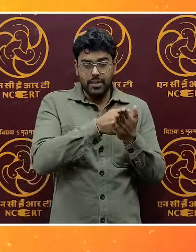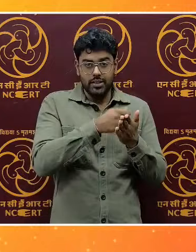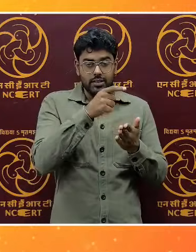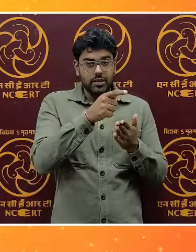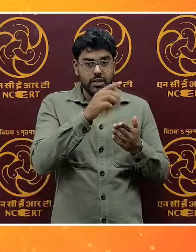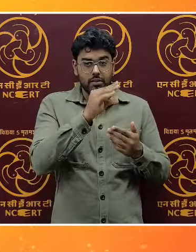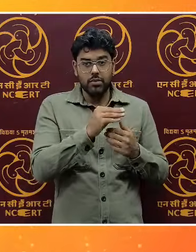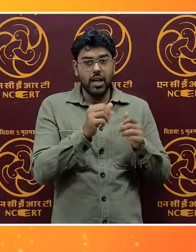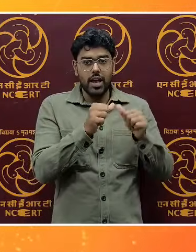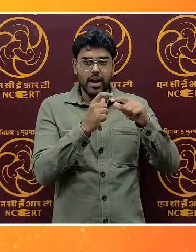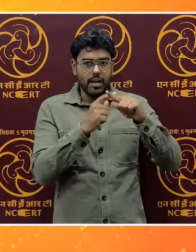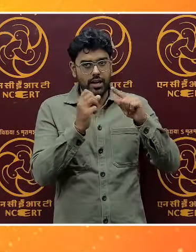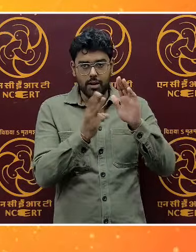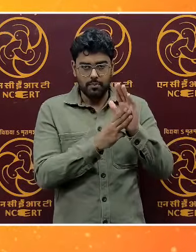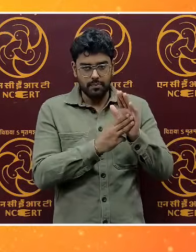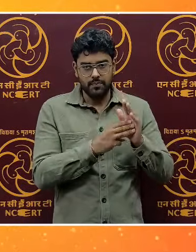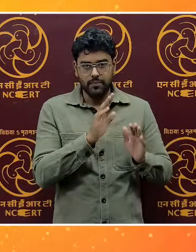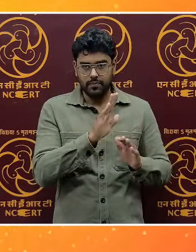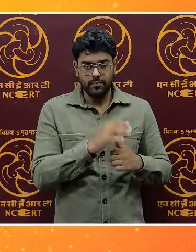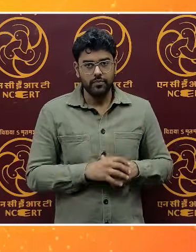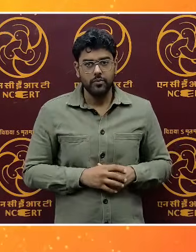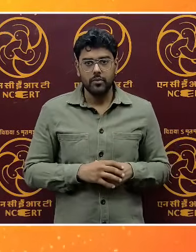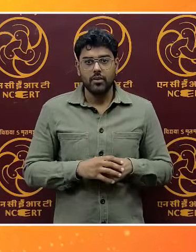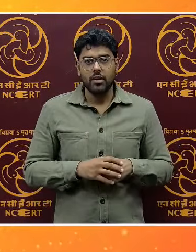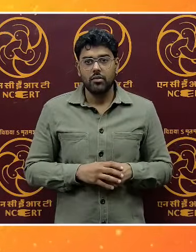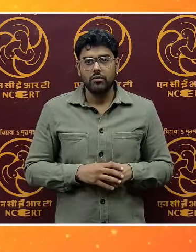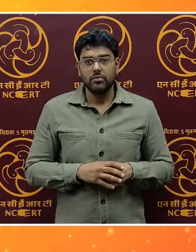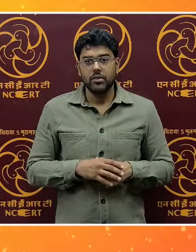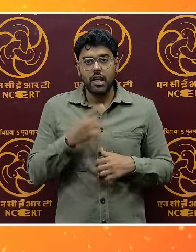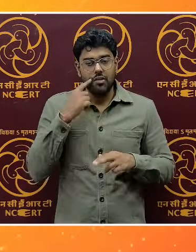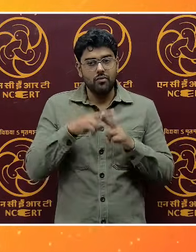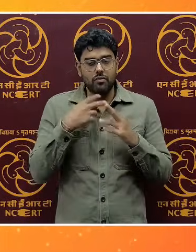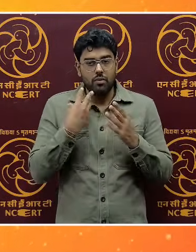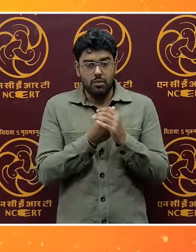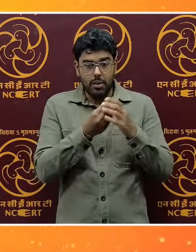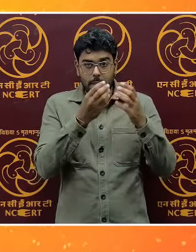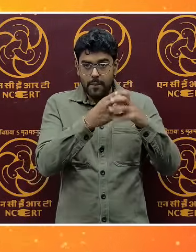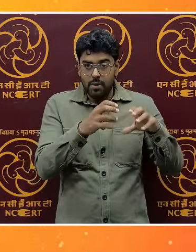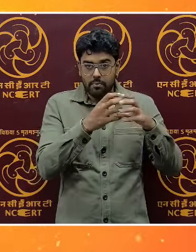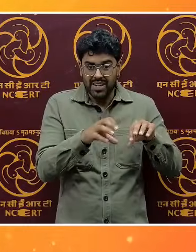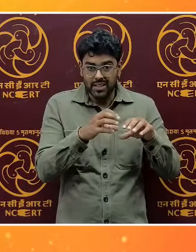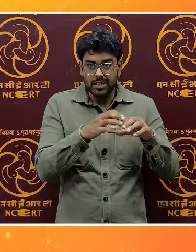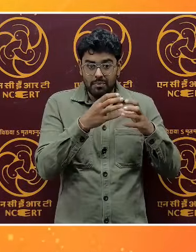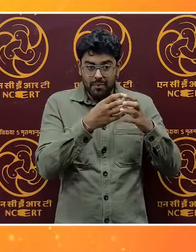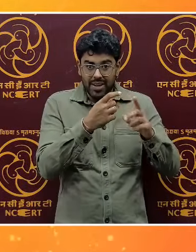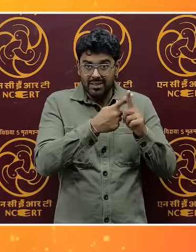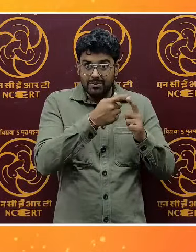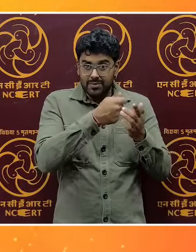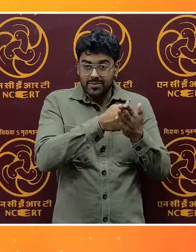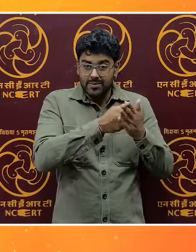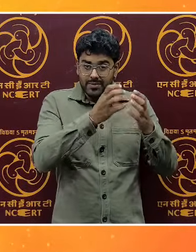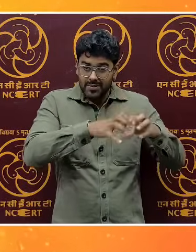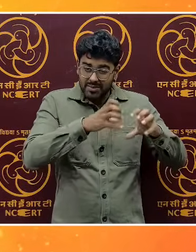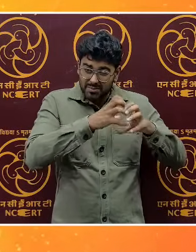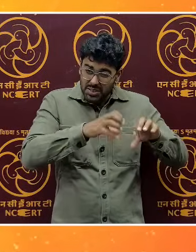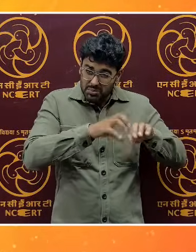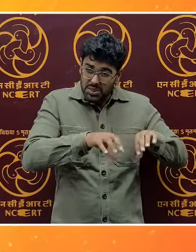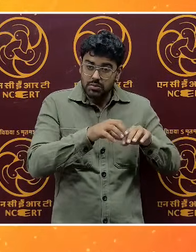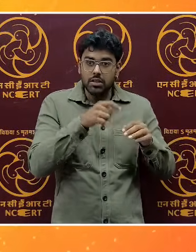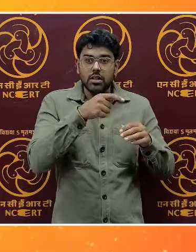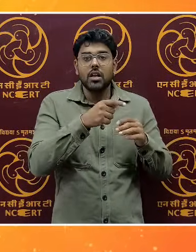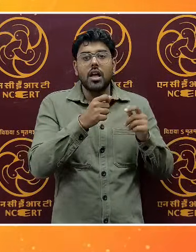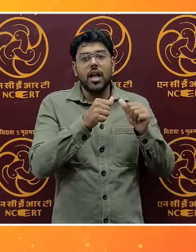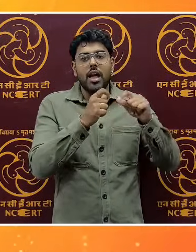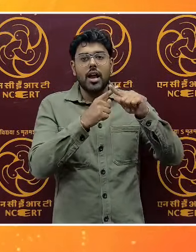what? Atoms. Right? So when we even try to break off elements, what do we get? We get atoms. Same